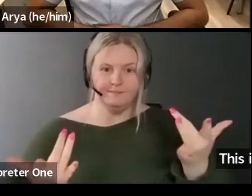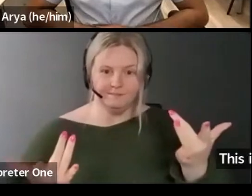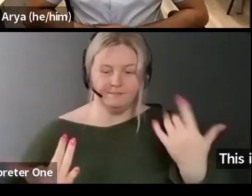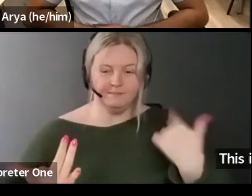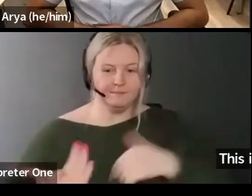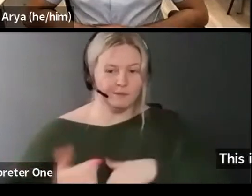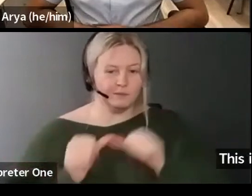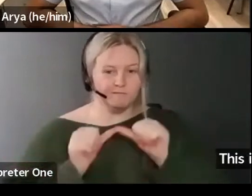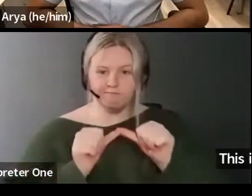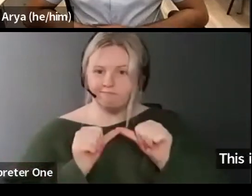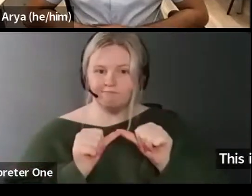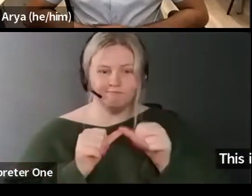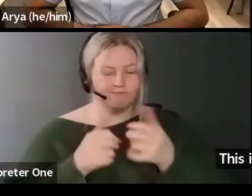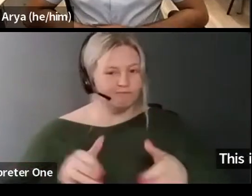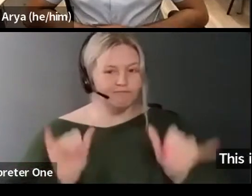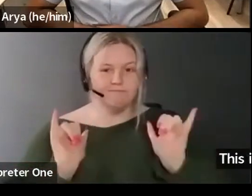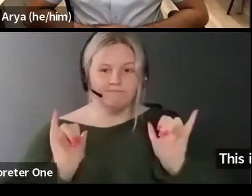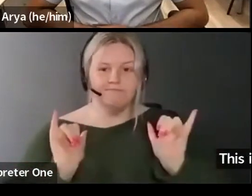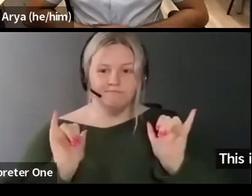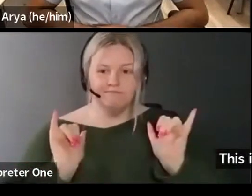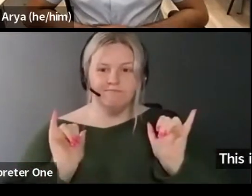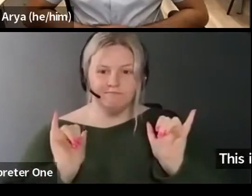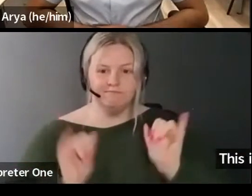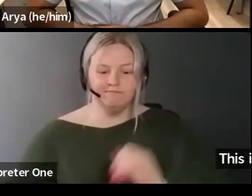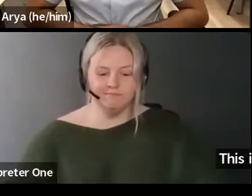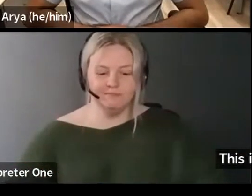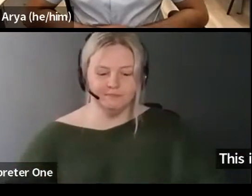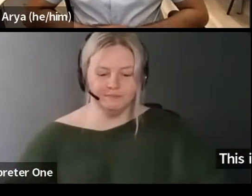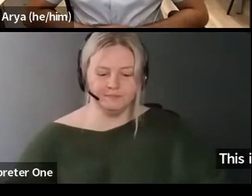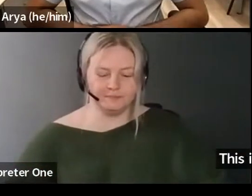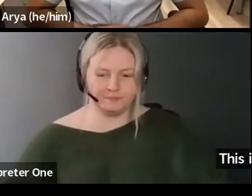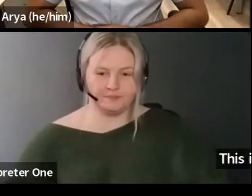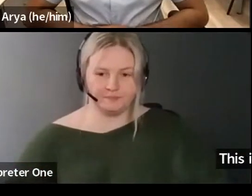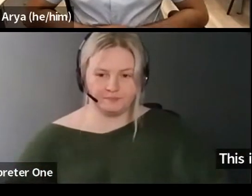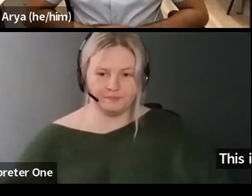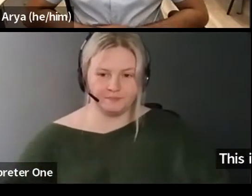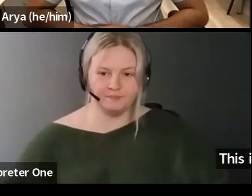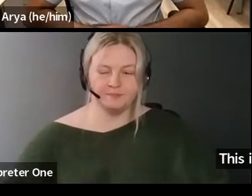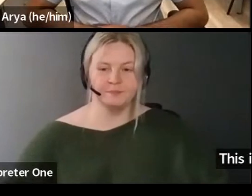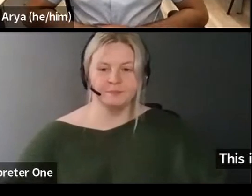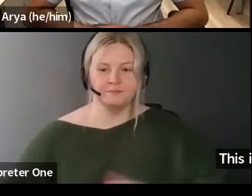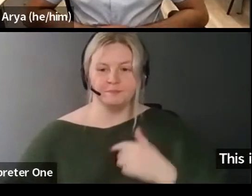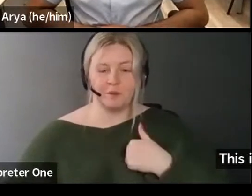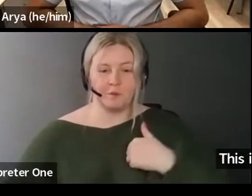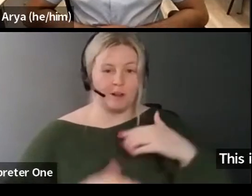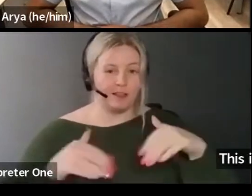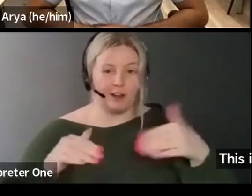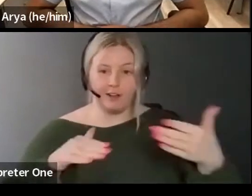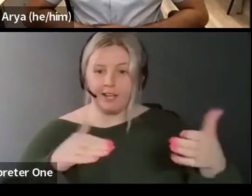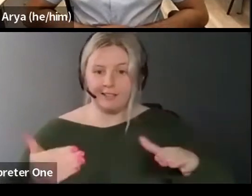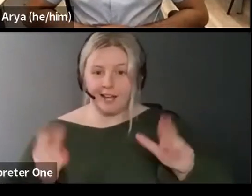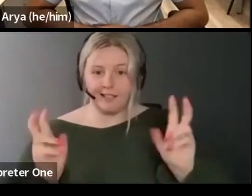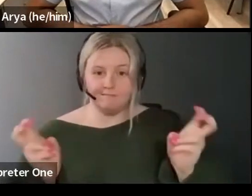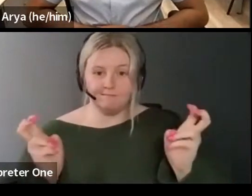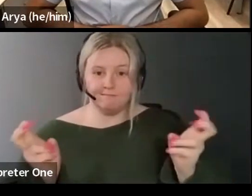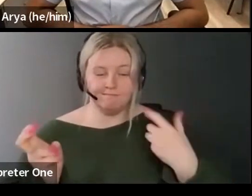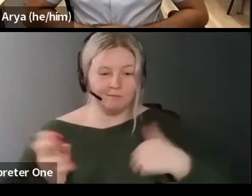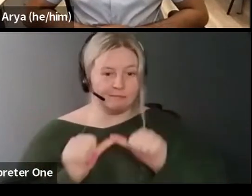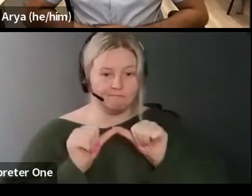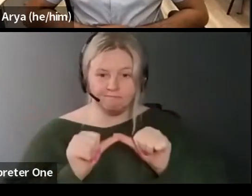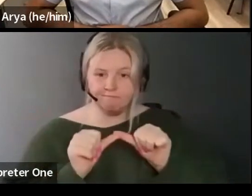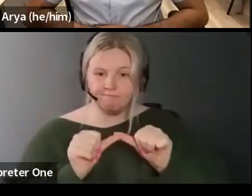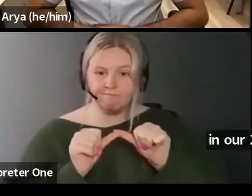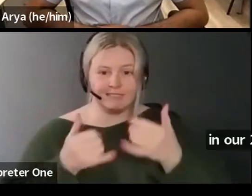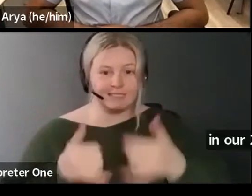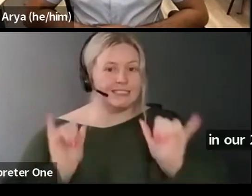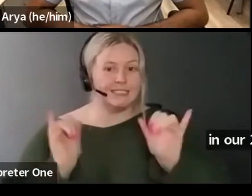going strong. As the saying goes, we are not dead yet. Not all of us, not yet. We are